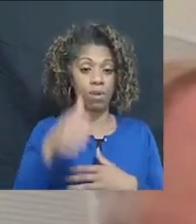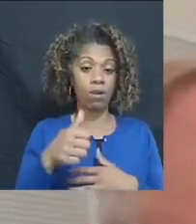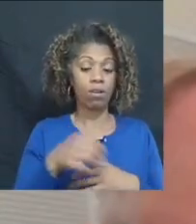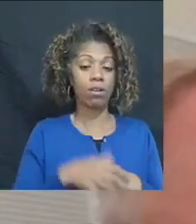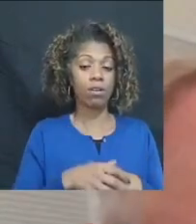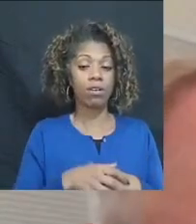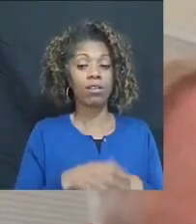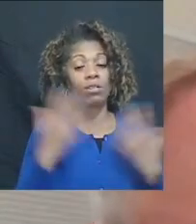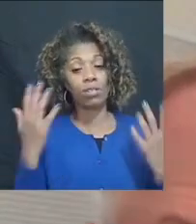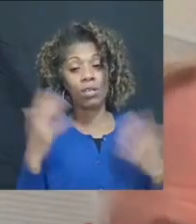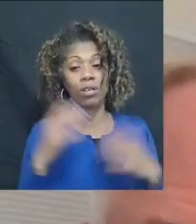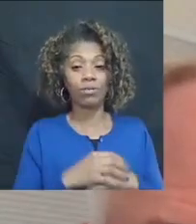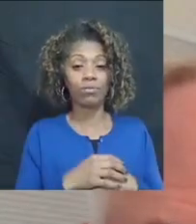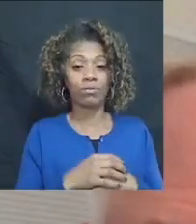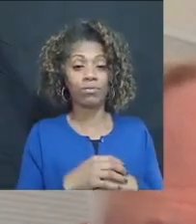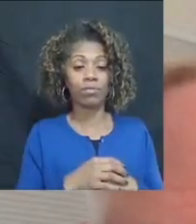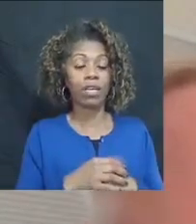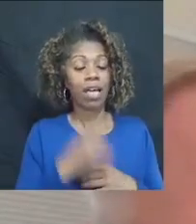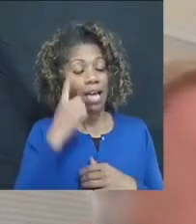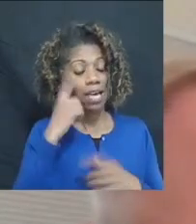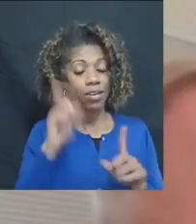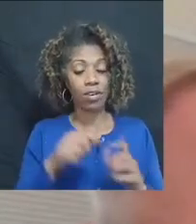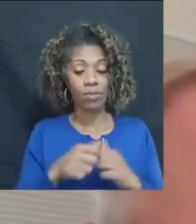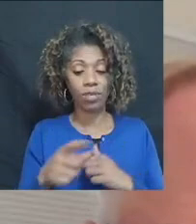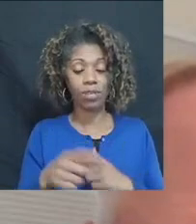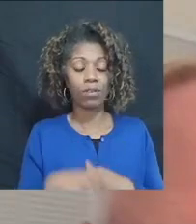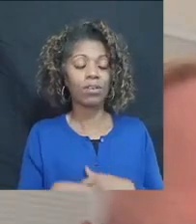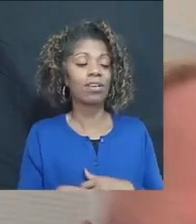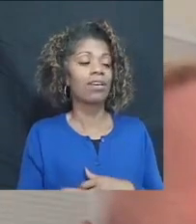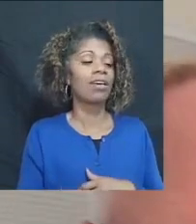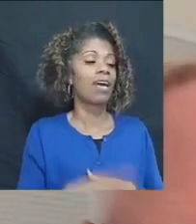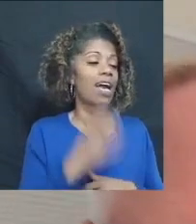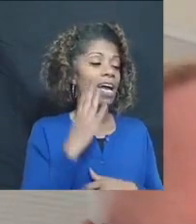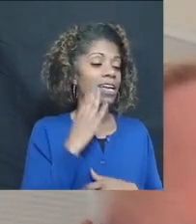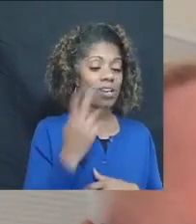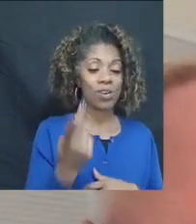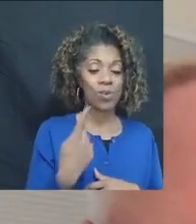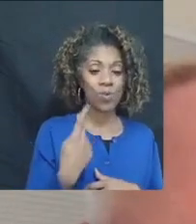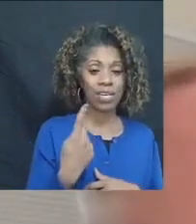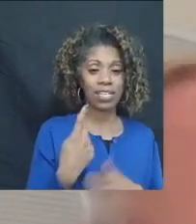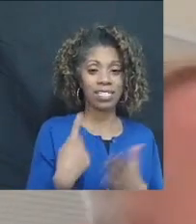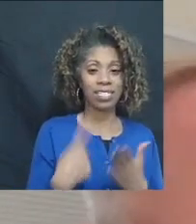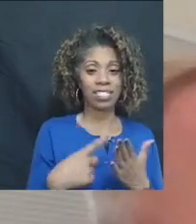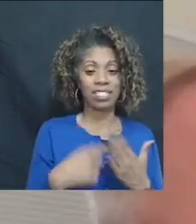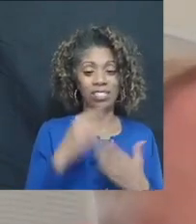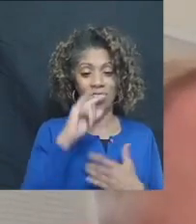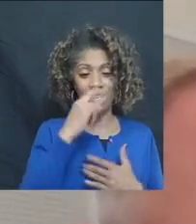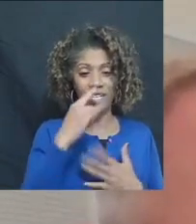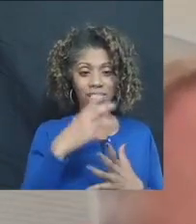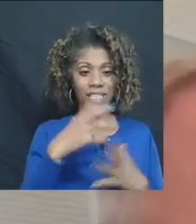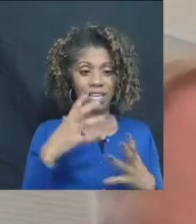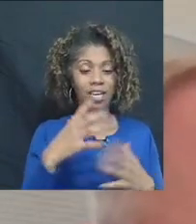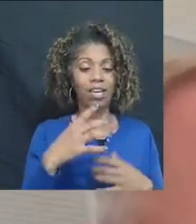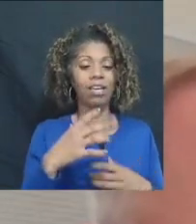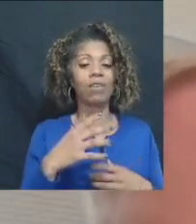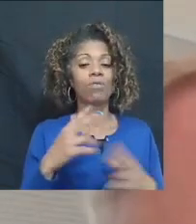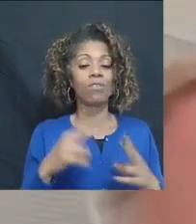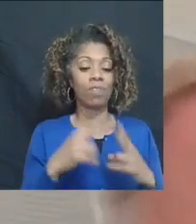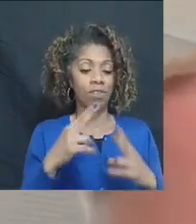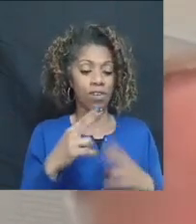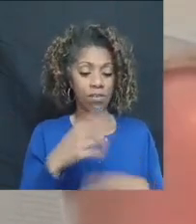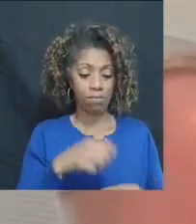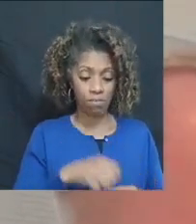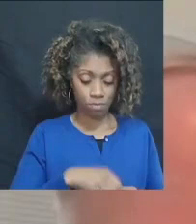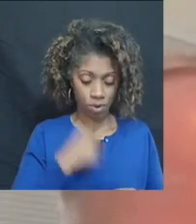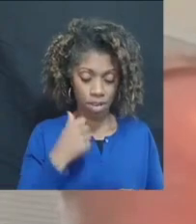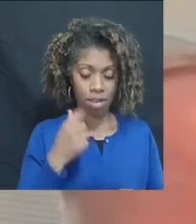that. And you and I also spent a lot of time talking about our kids, and we're very proud of where they're going. So I know